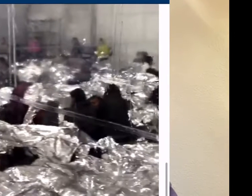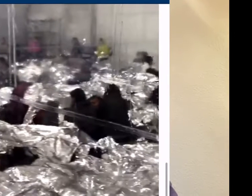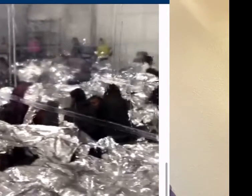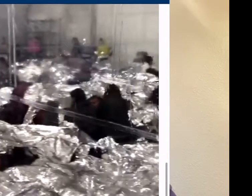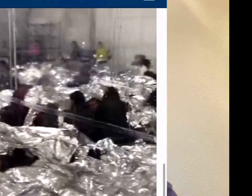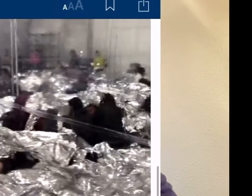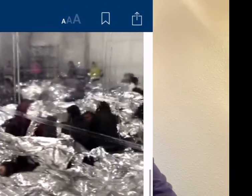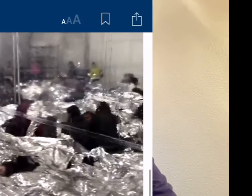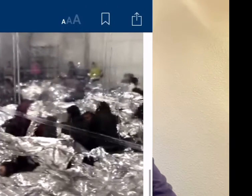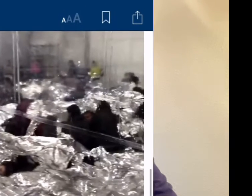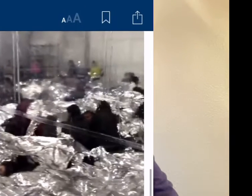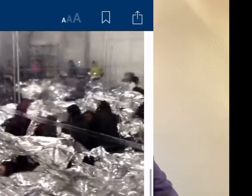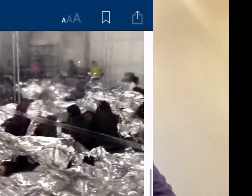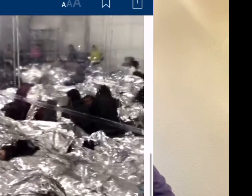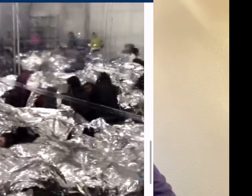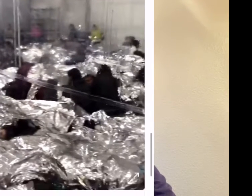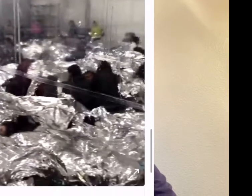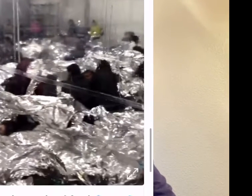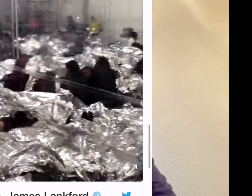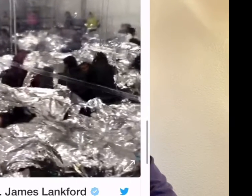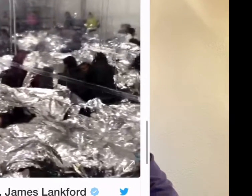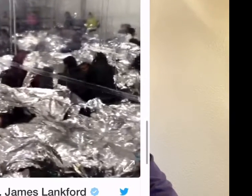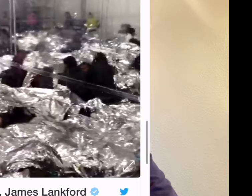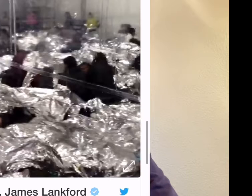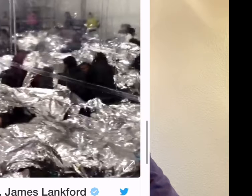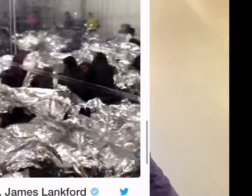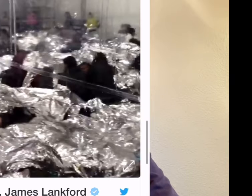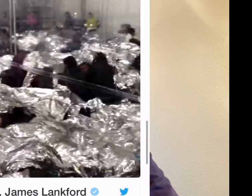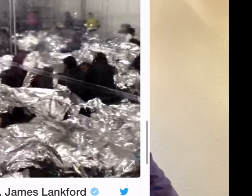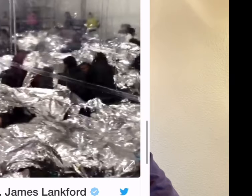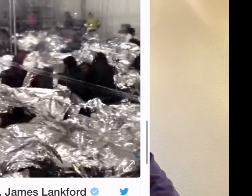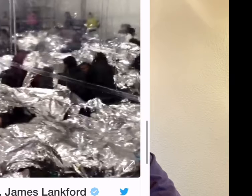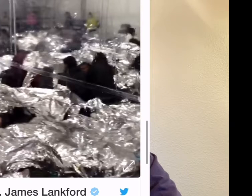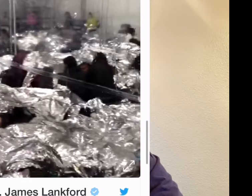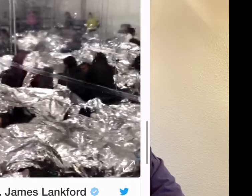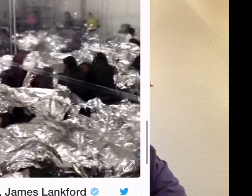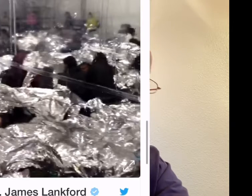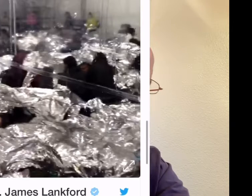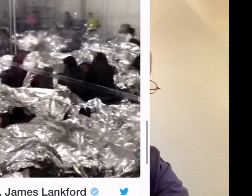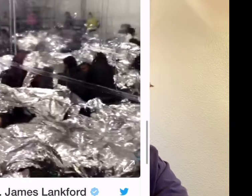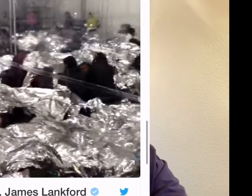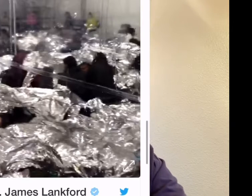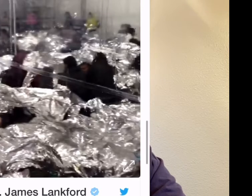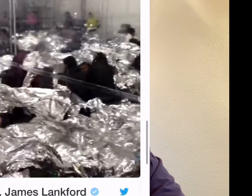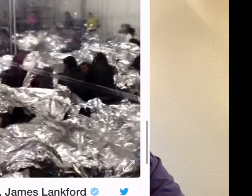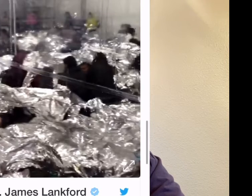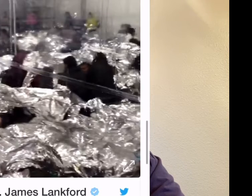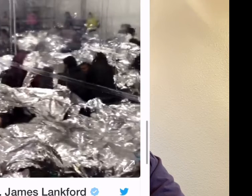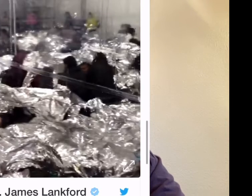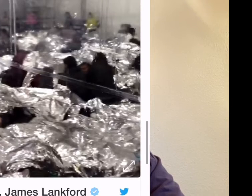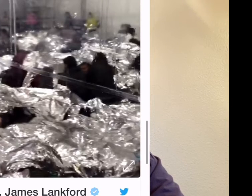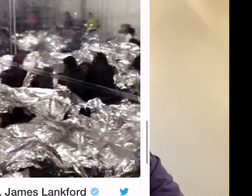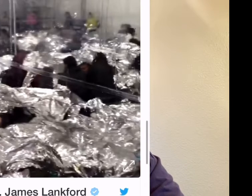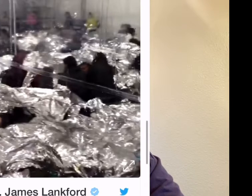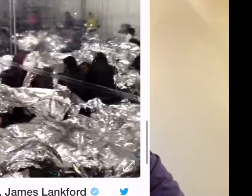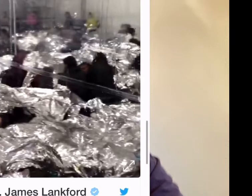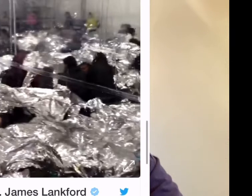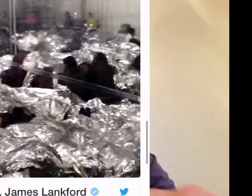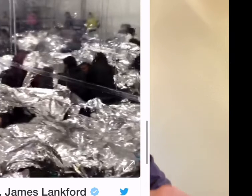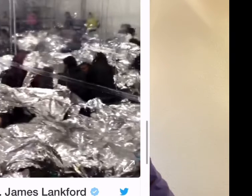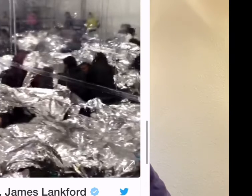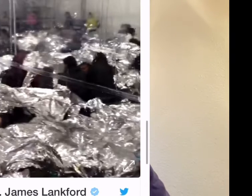rectangularly, so I can't turn it for a full view. This is his video on his phone of the facility there.